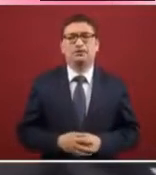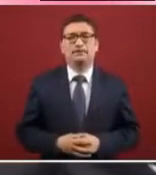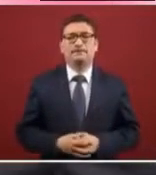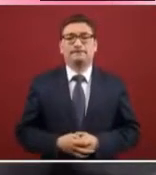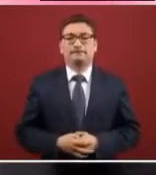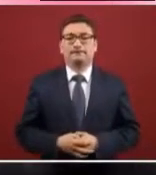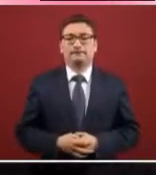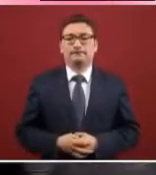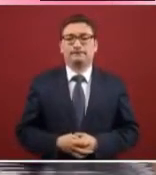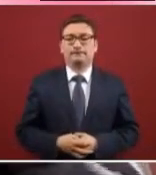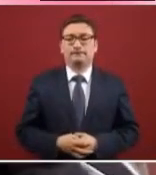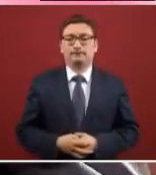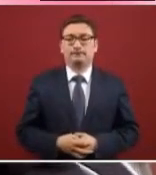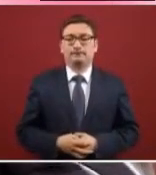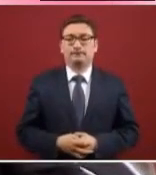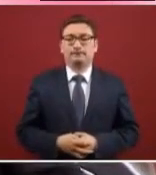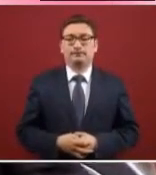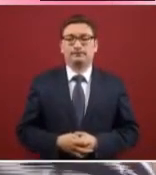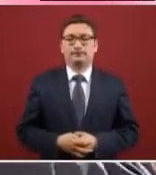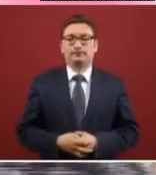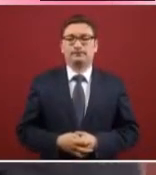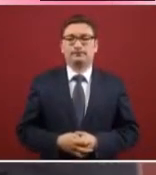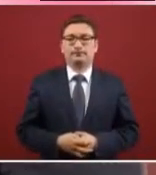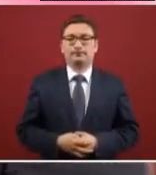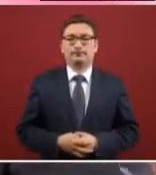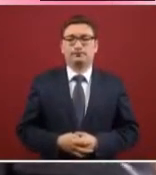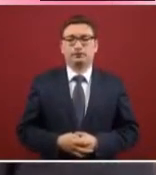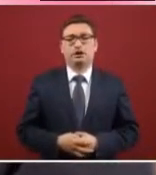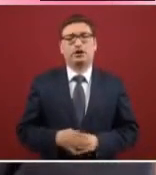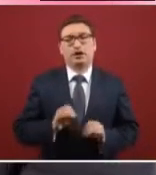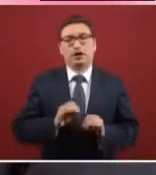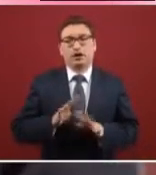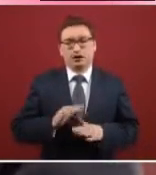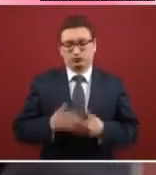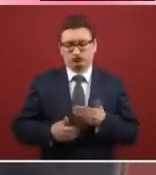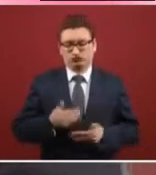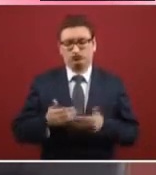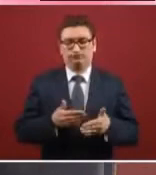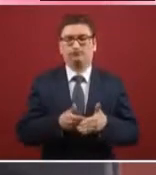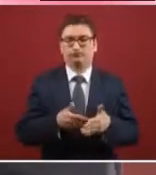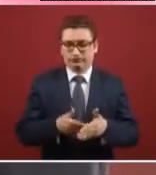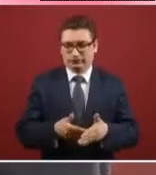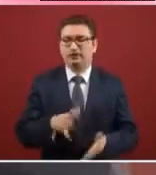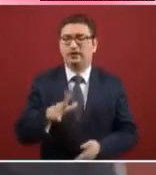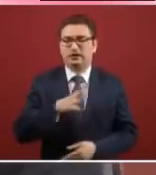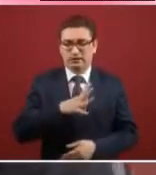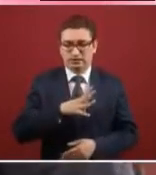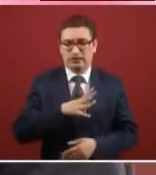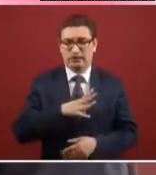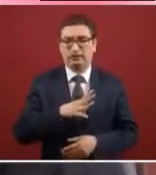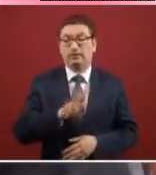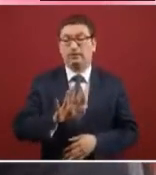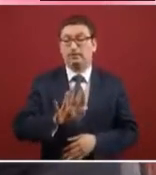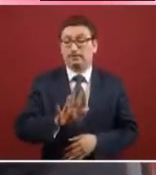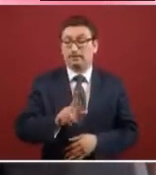so therefore, van a haber obstáculos. There's going to be obstacles. Único, the only thing is